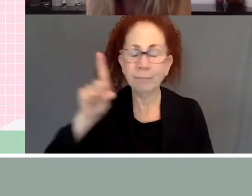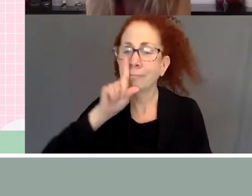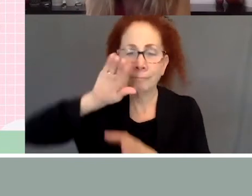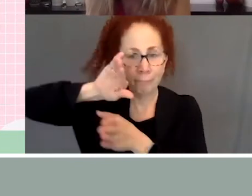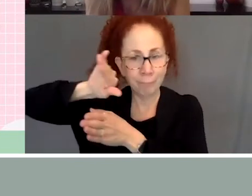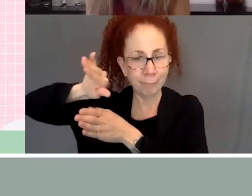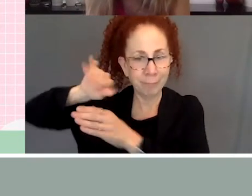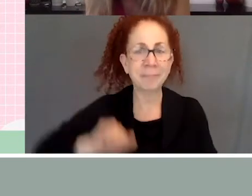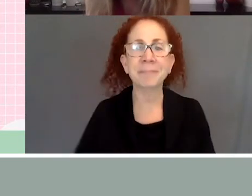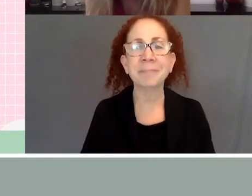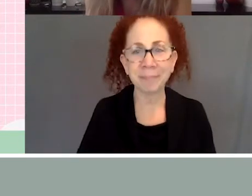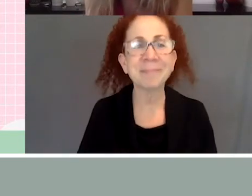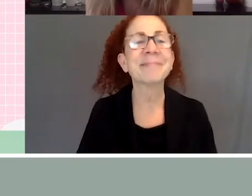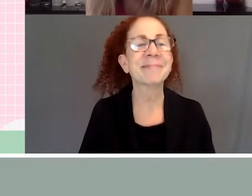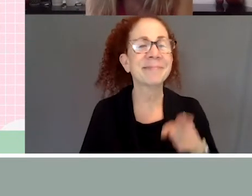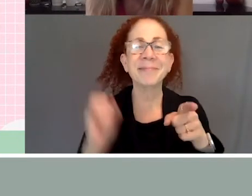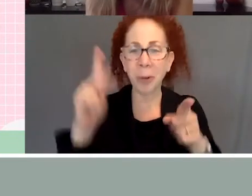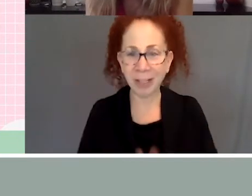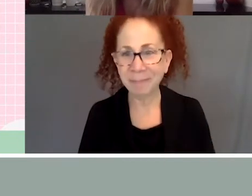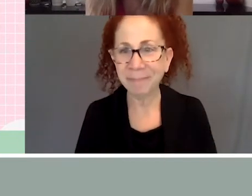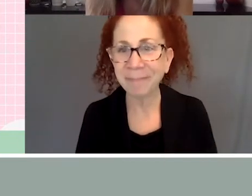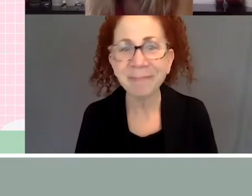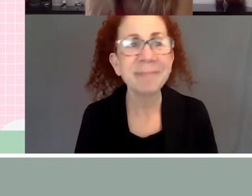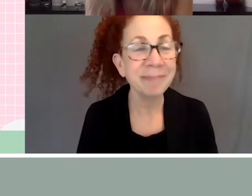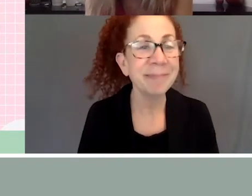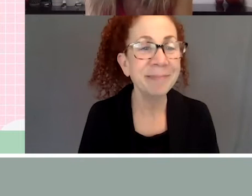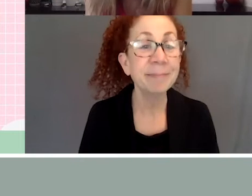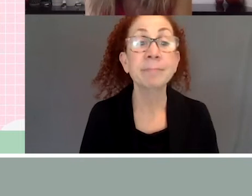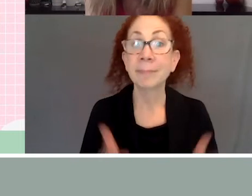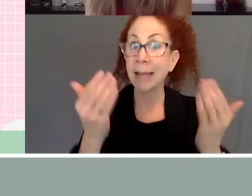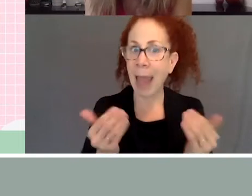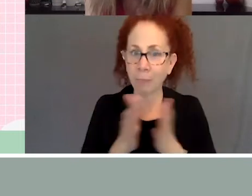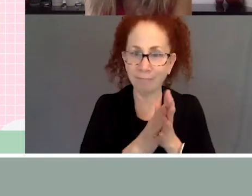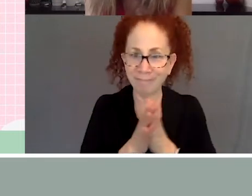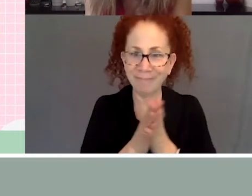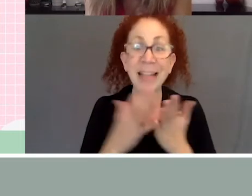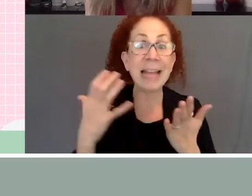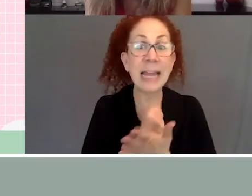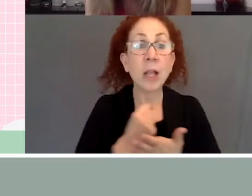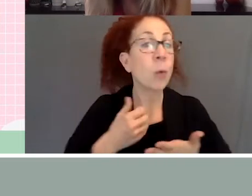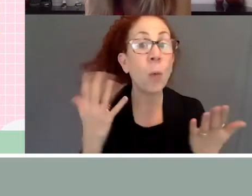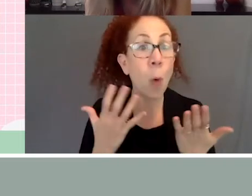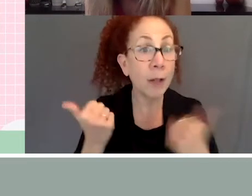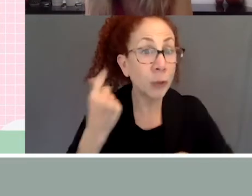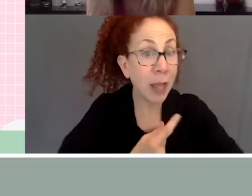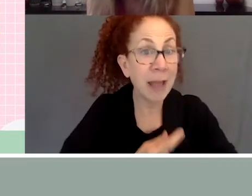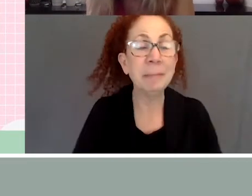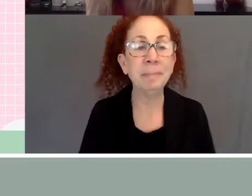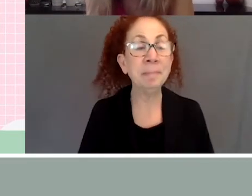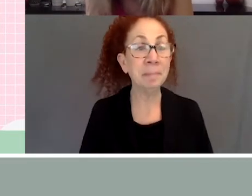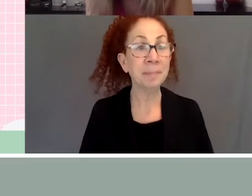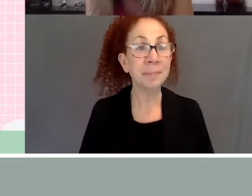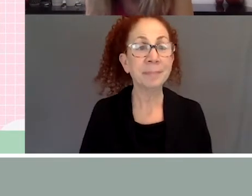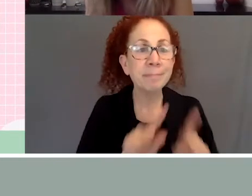availability. Okay, so I'd love for you to take away from this conversation today